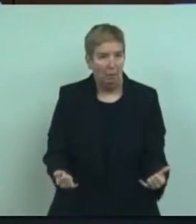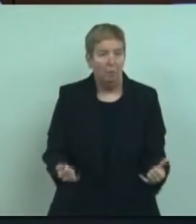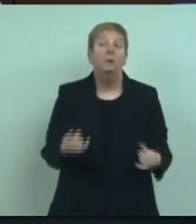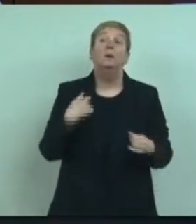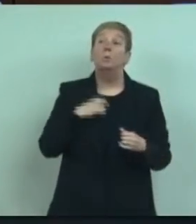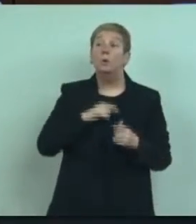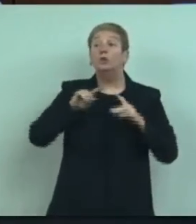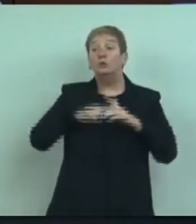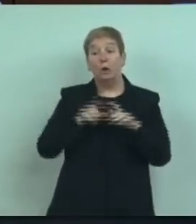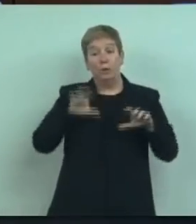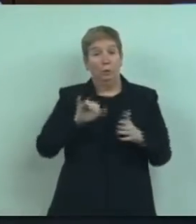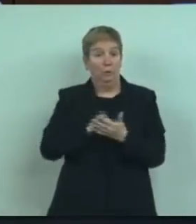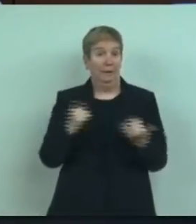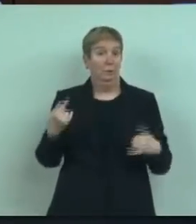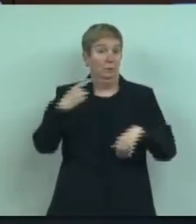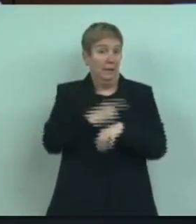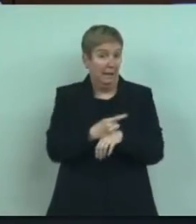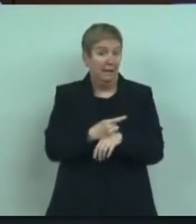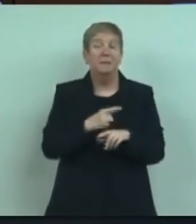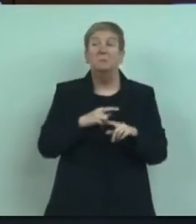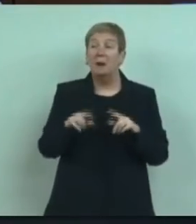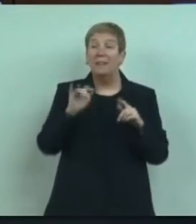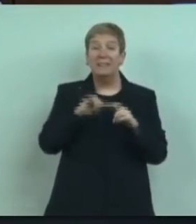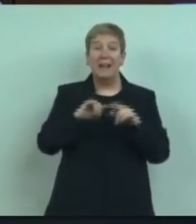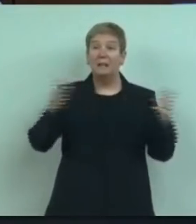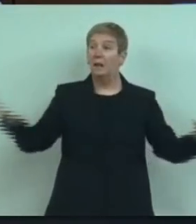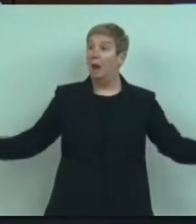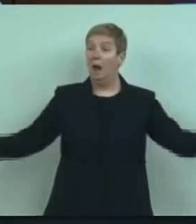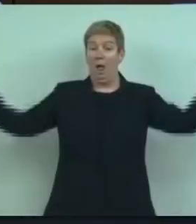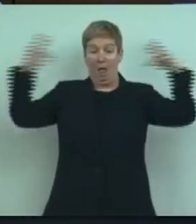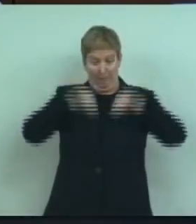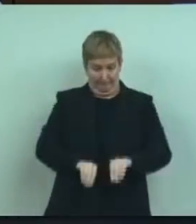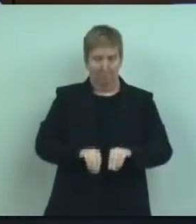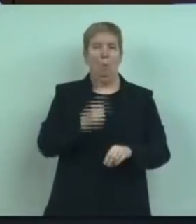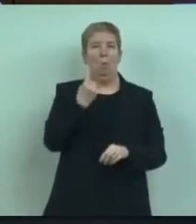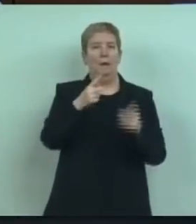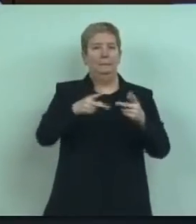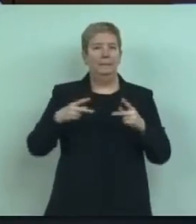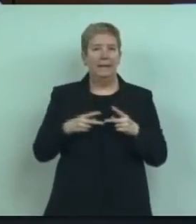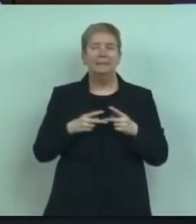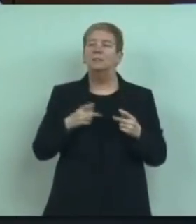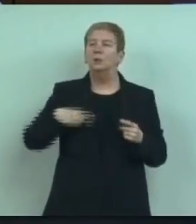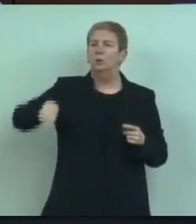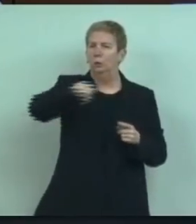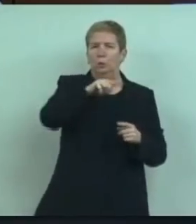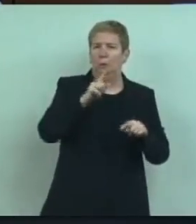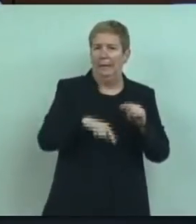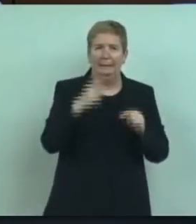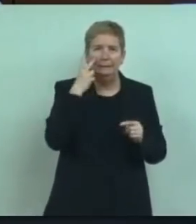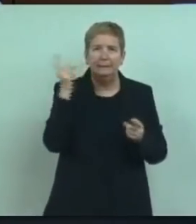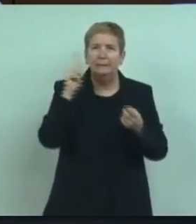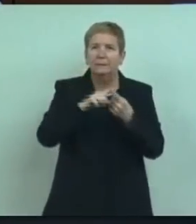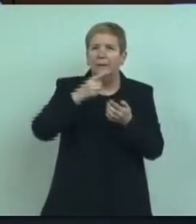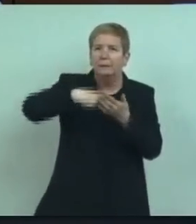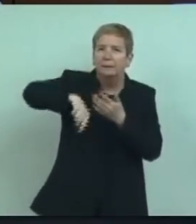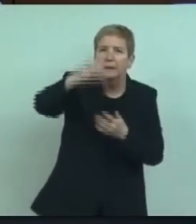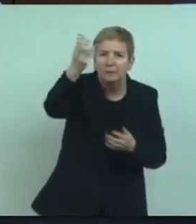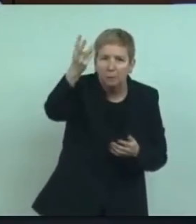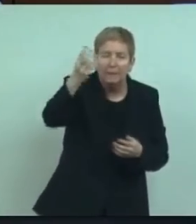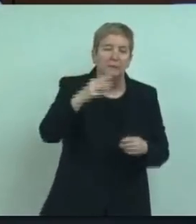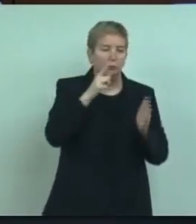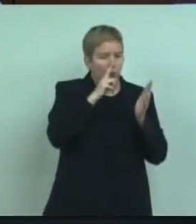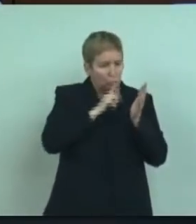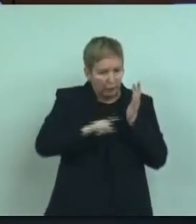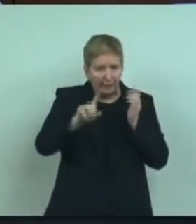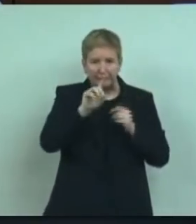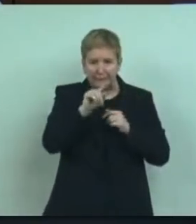it today, but it's not really going to be up so that you can see it until Wednesday. We have to check the data. We have to make sure people